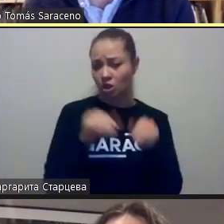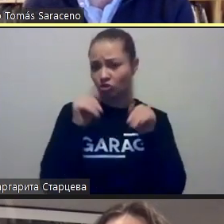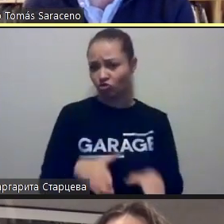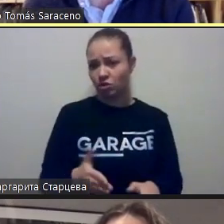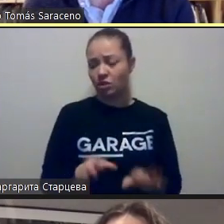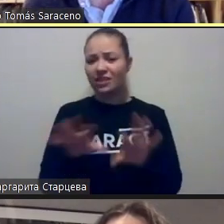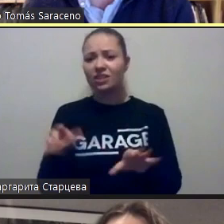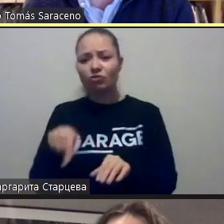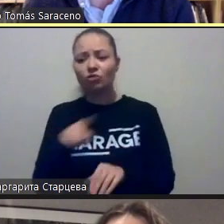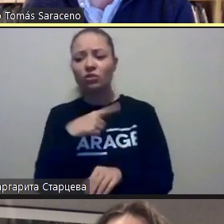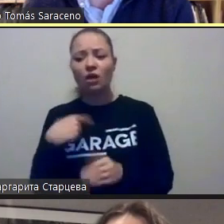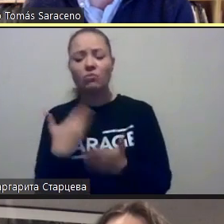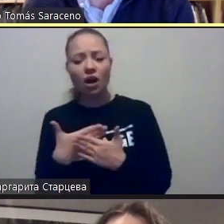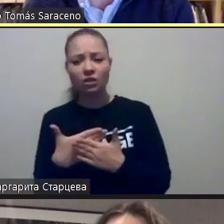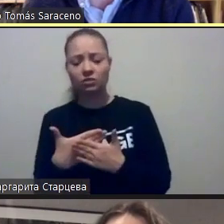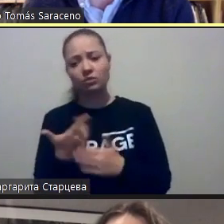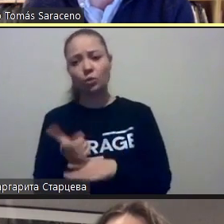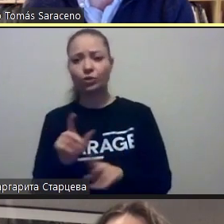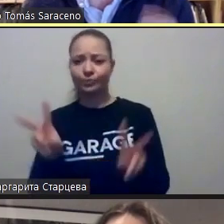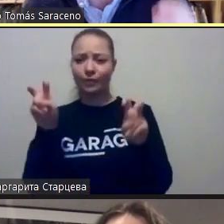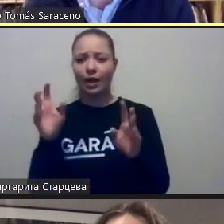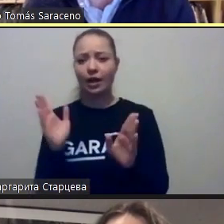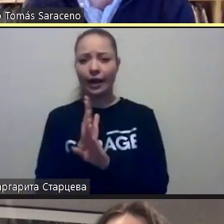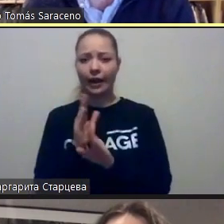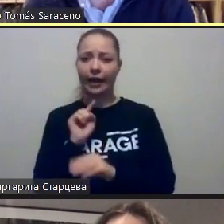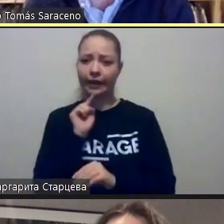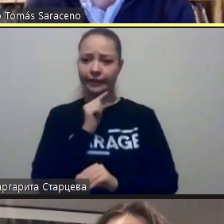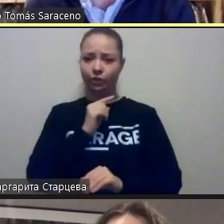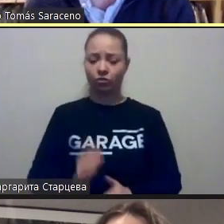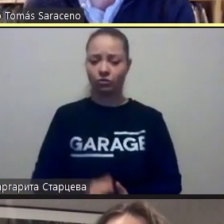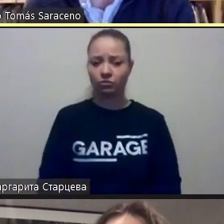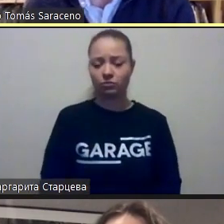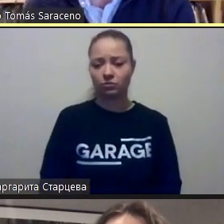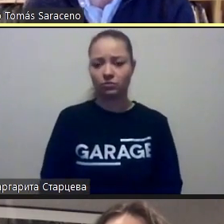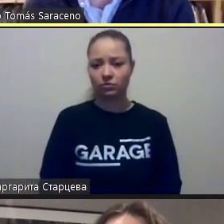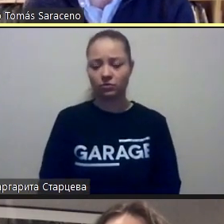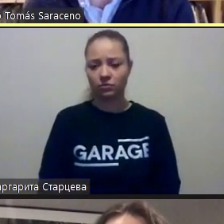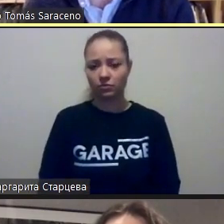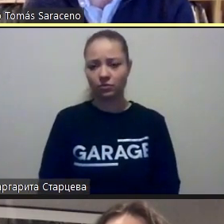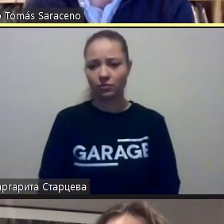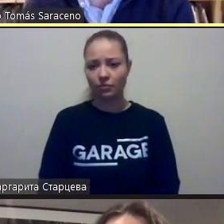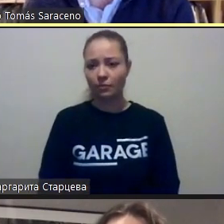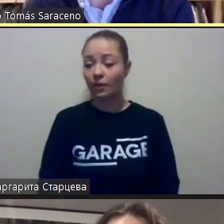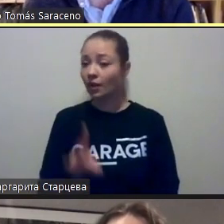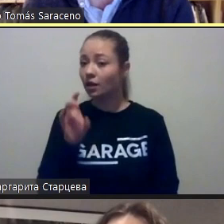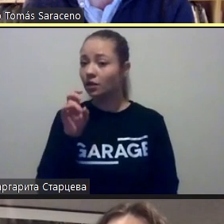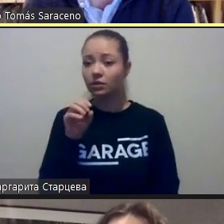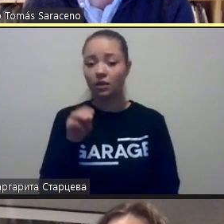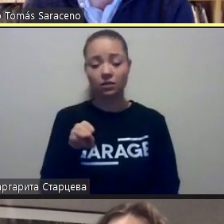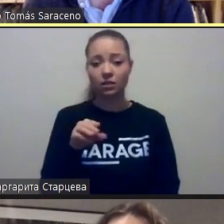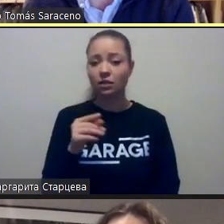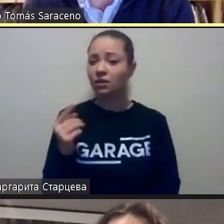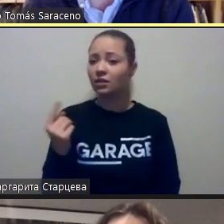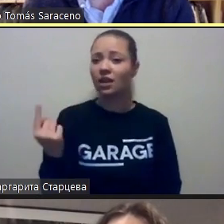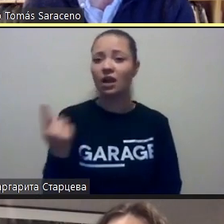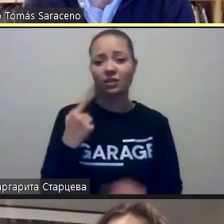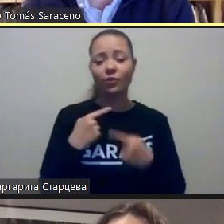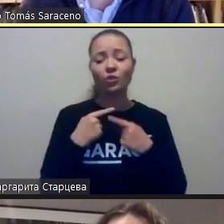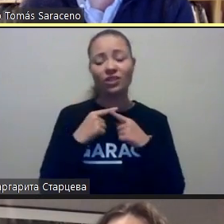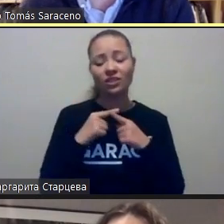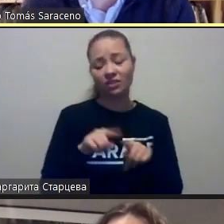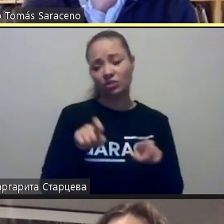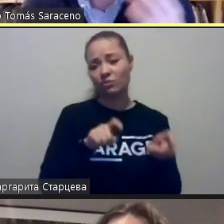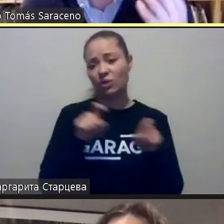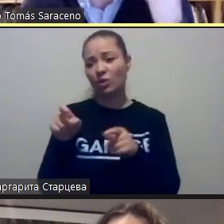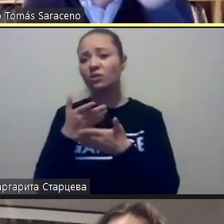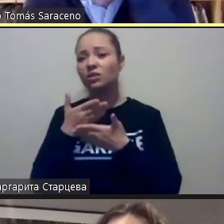so there is no like a energy transition without being accompanied by a social transition that it need to be really be taken into consideration. I mean,